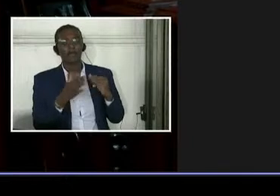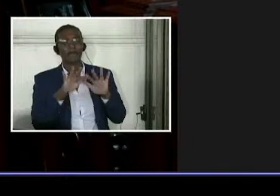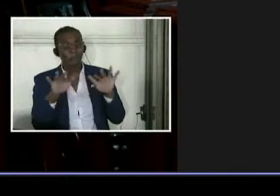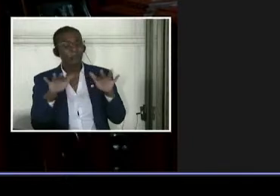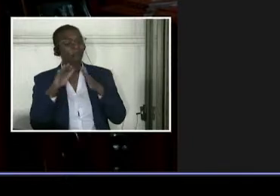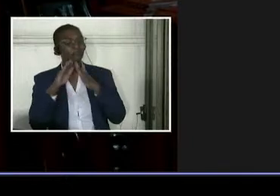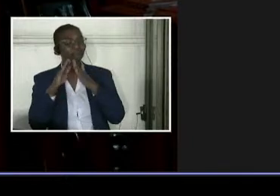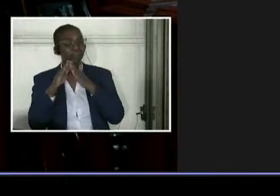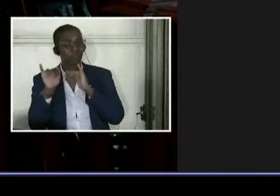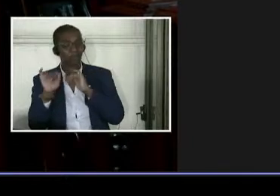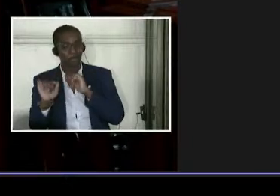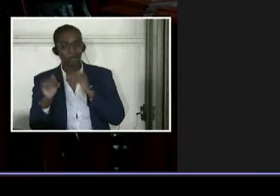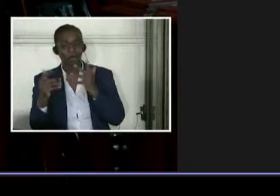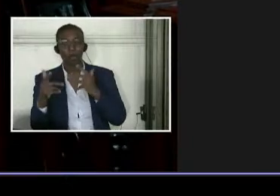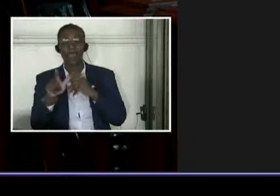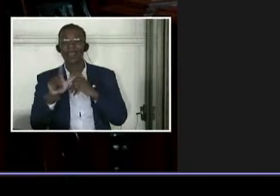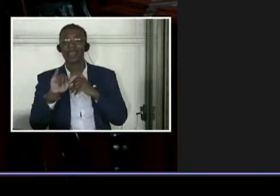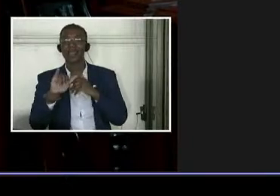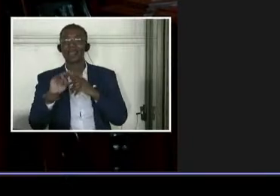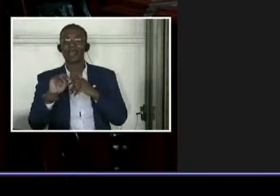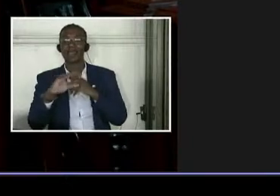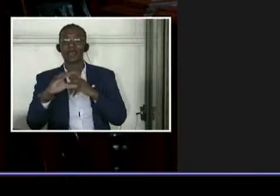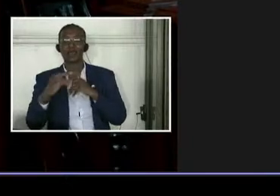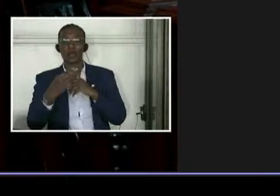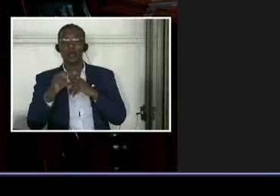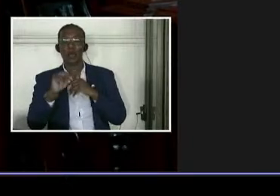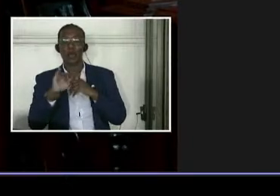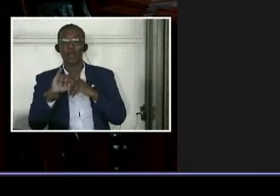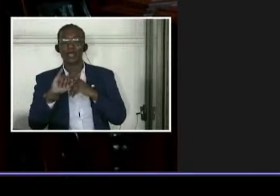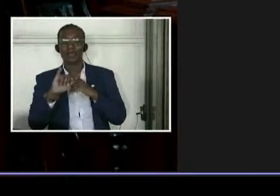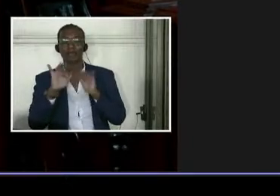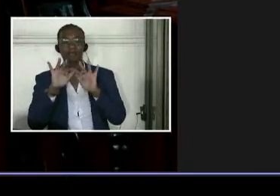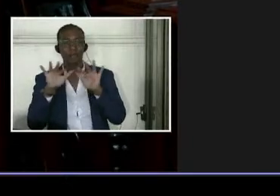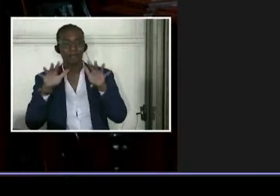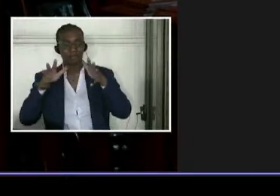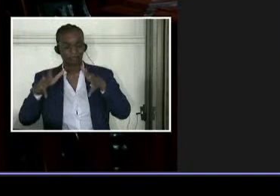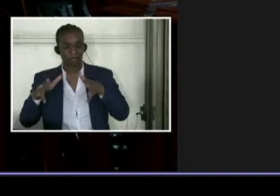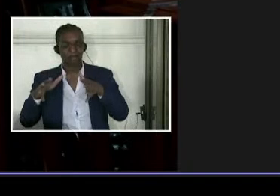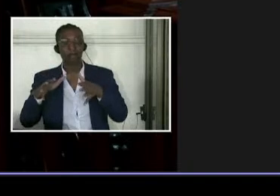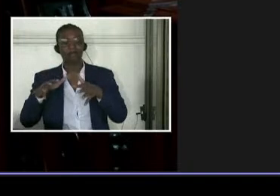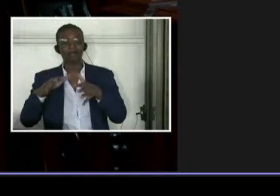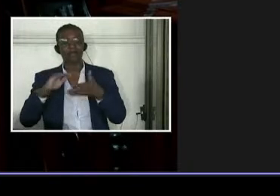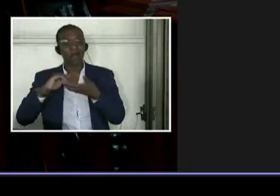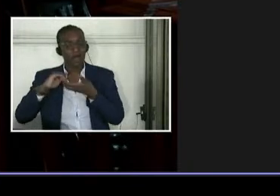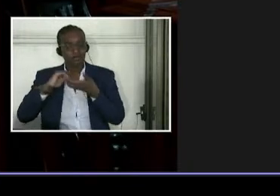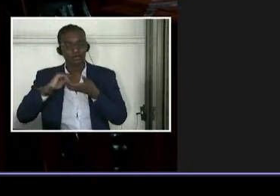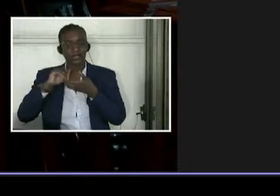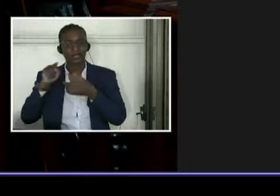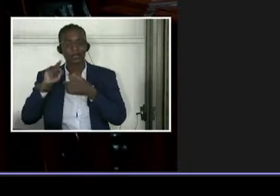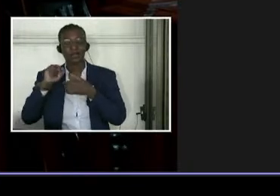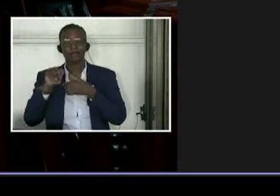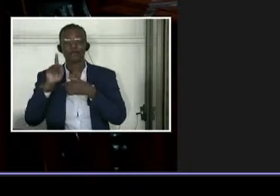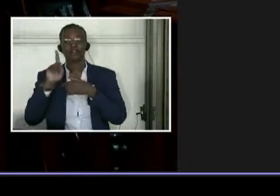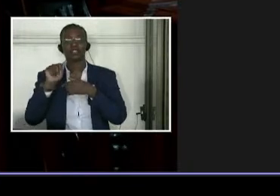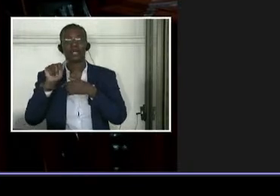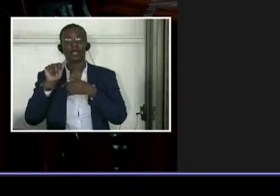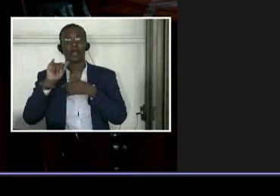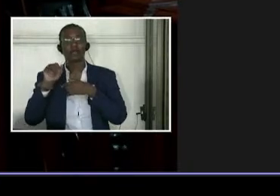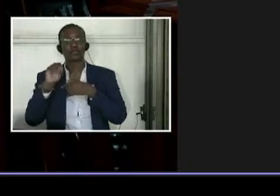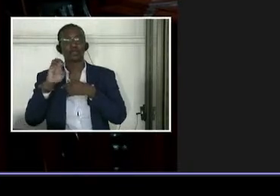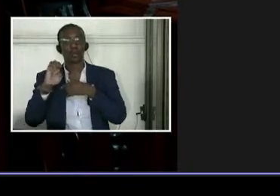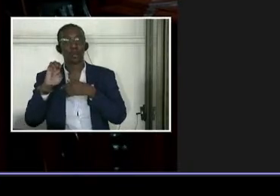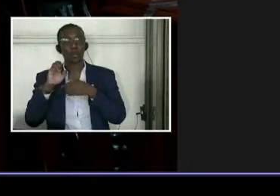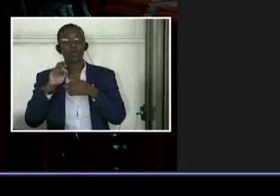residents in Lincoln and Ratepayers Association regarding the Jigajo Community Residential Unit